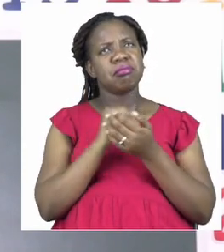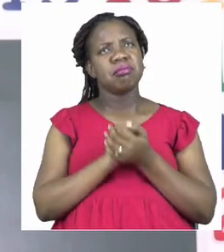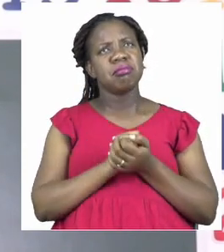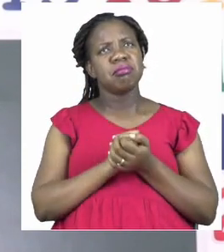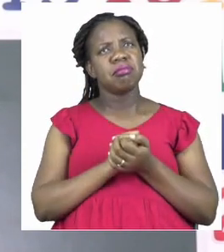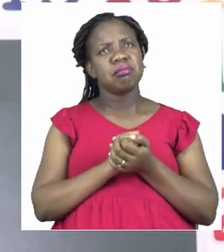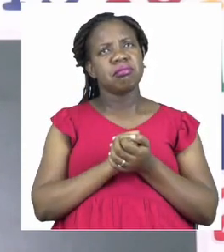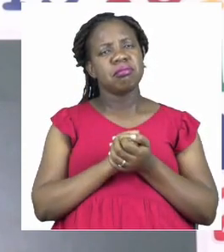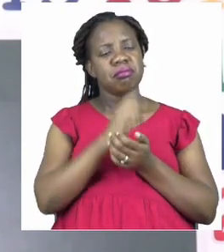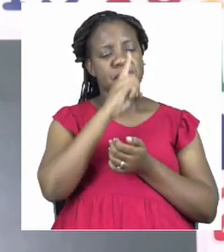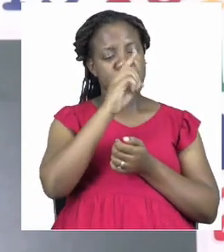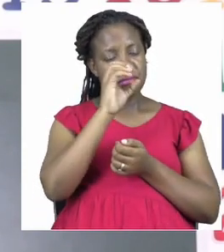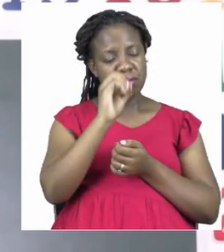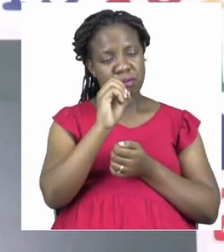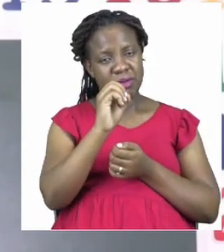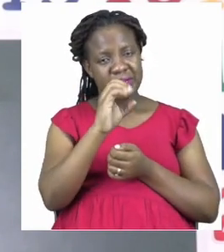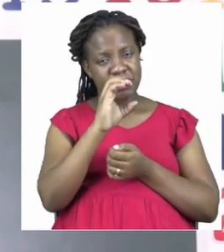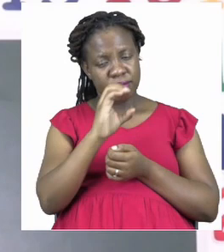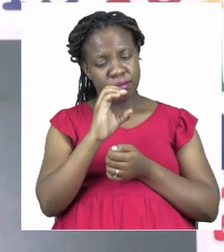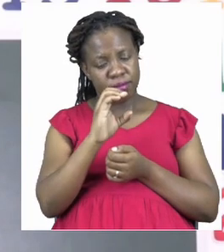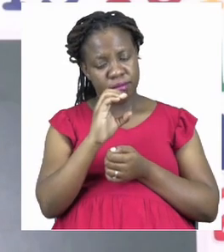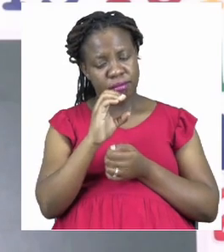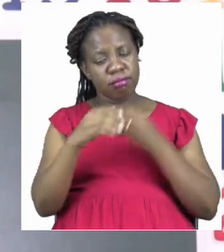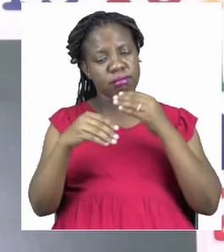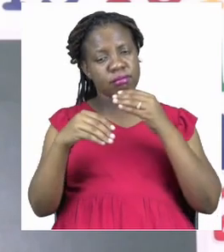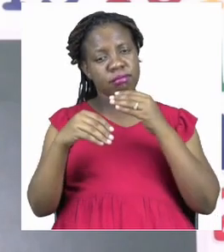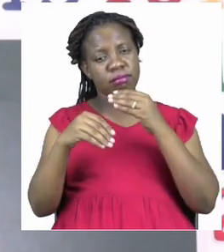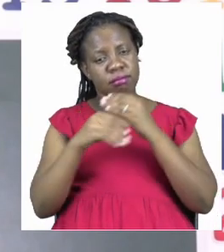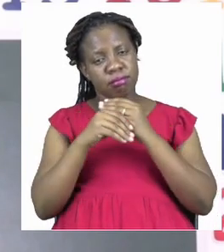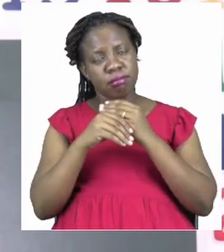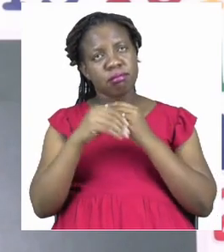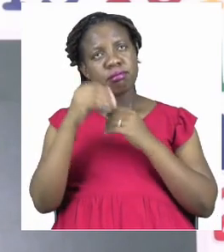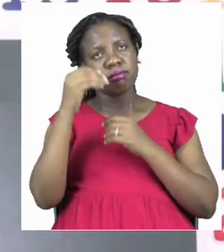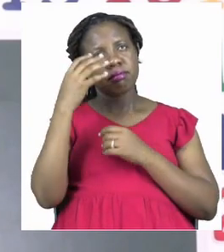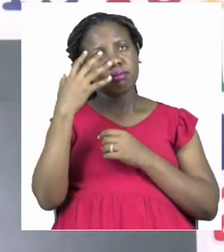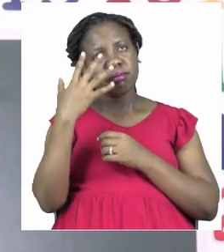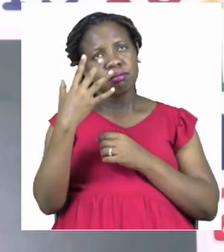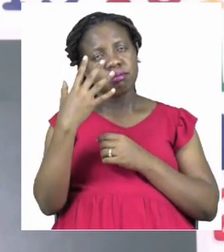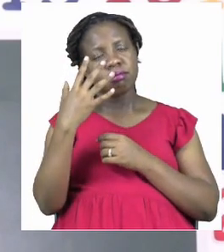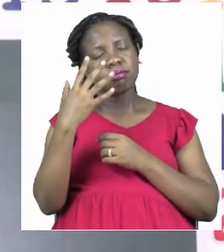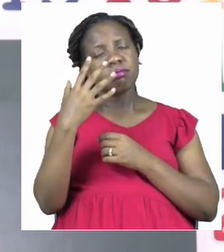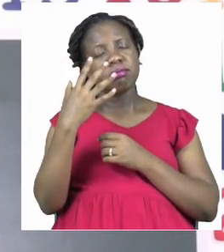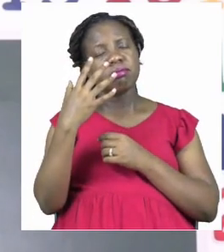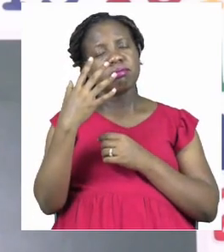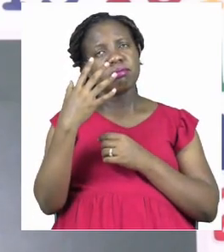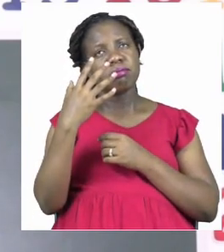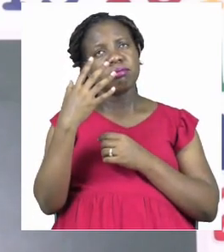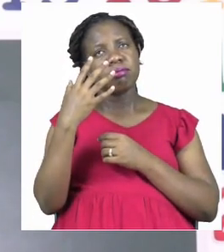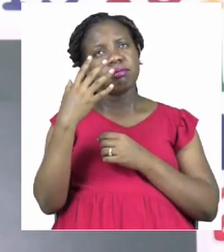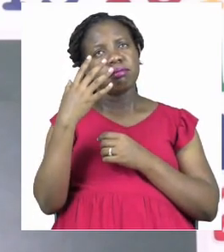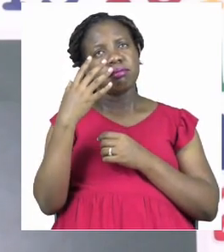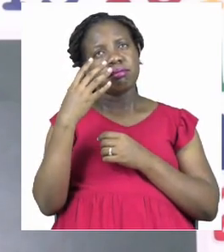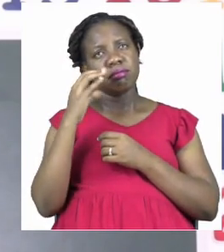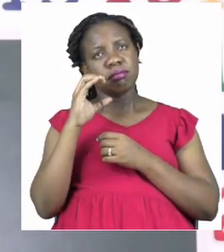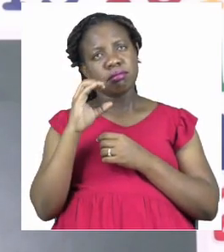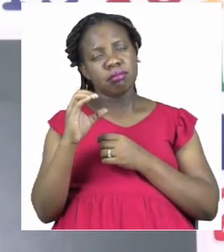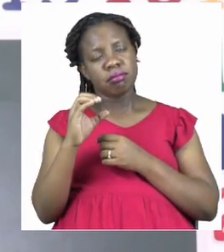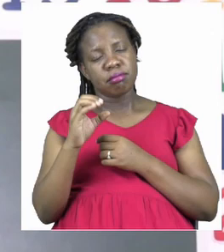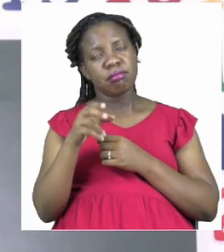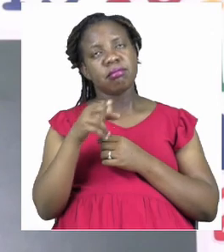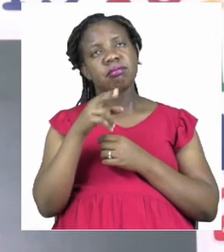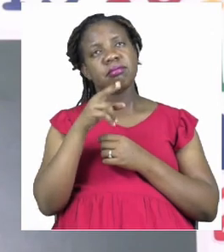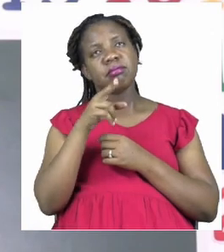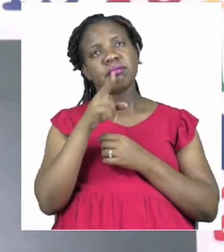10 and we add 5, our answer is 15. So this one gives